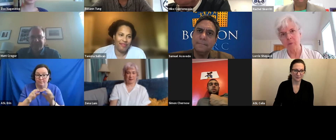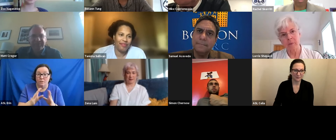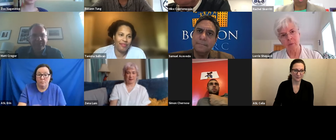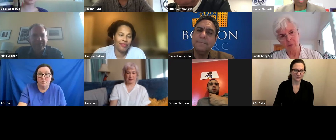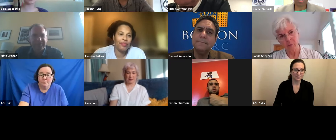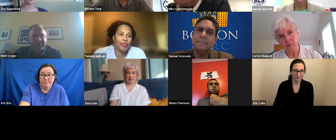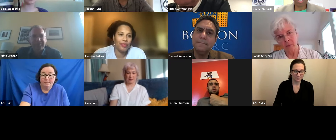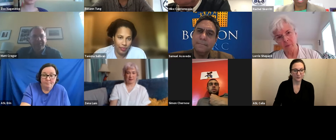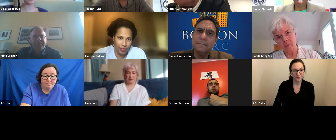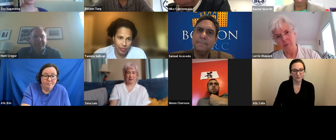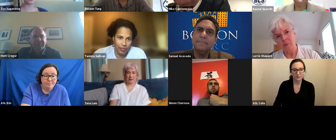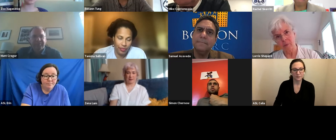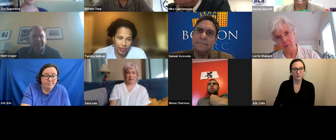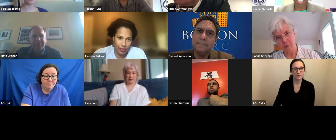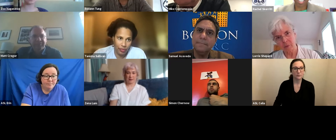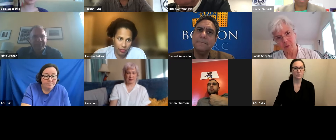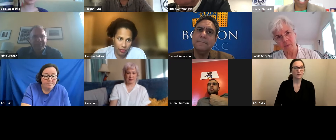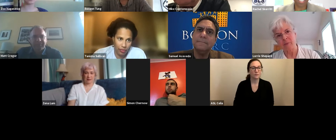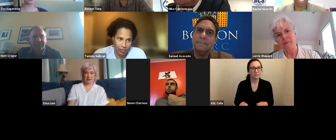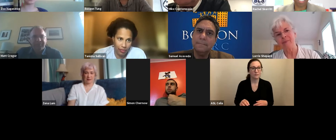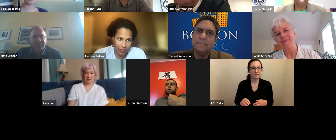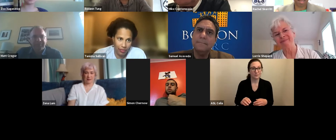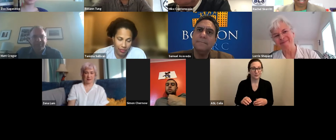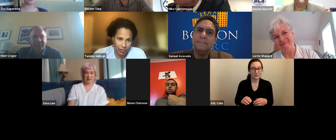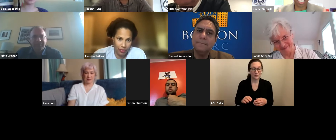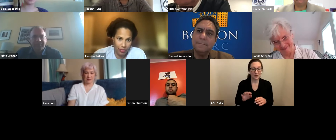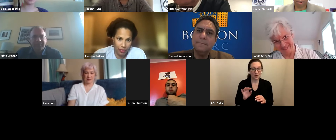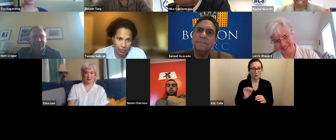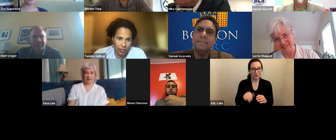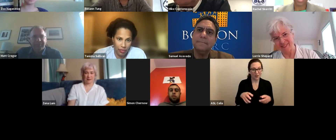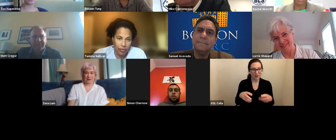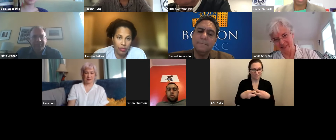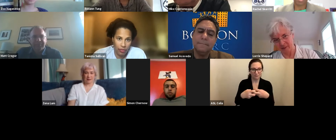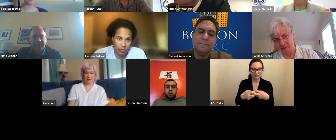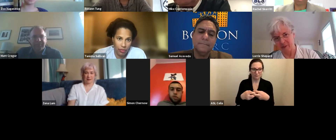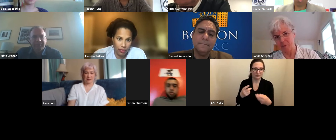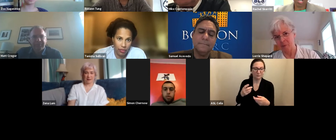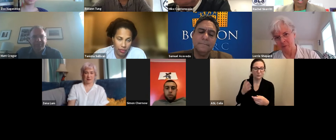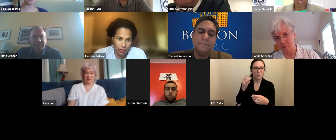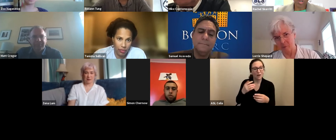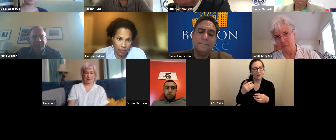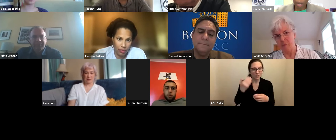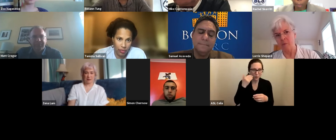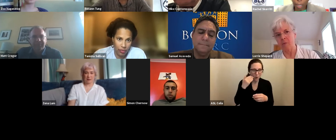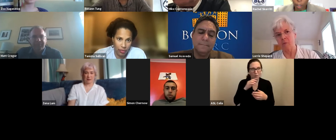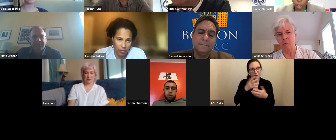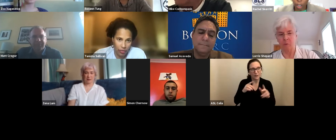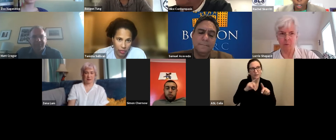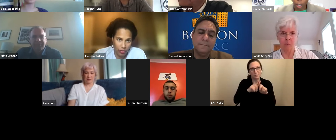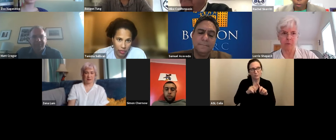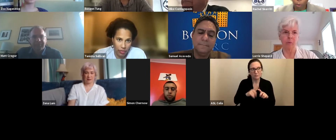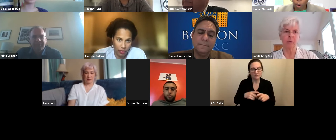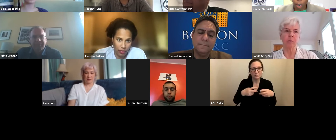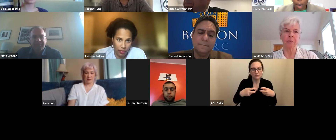homework. With those tensions in mind, that's why I said dilemma is perfect. What is your